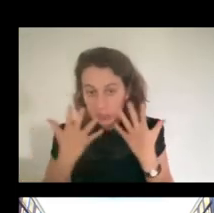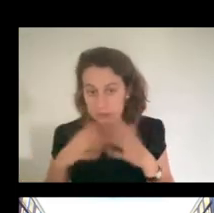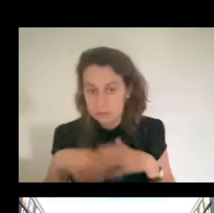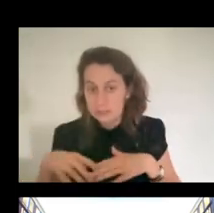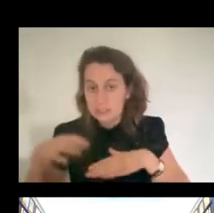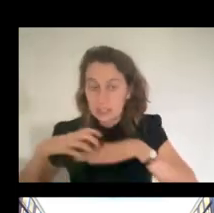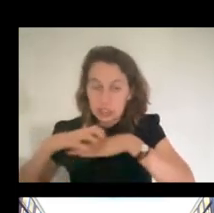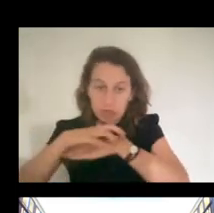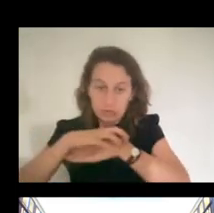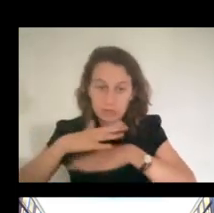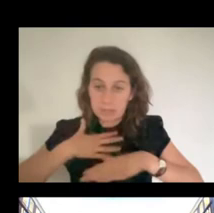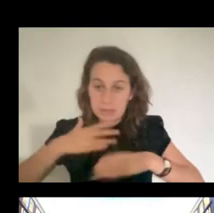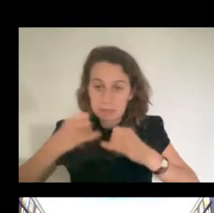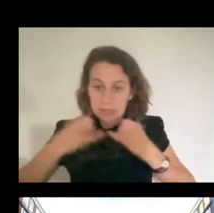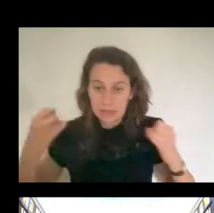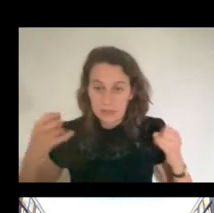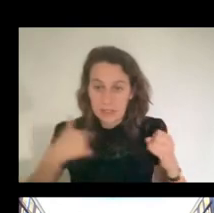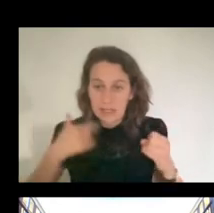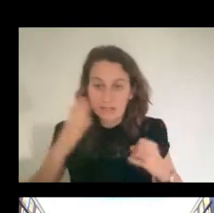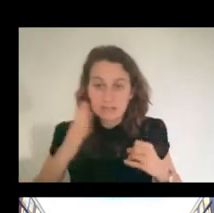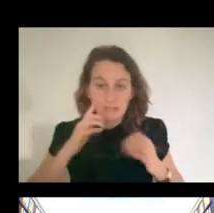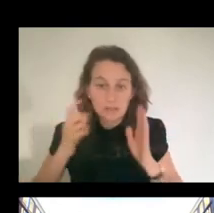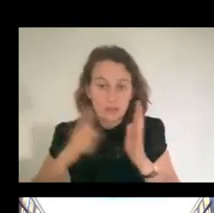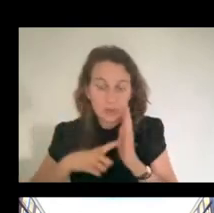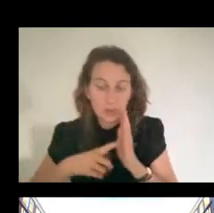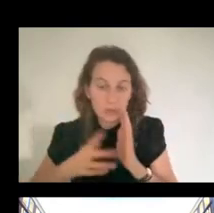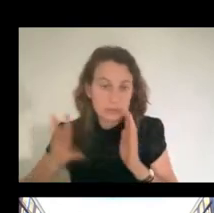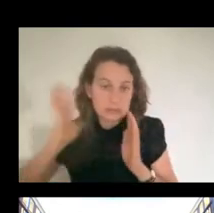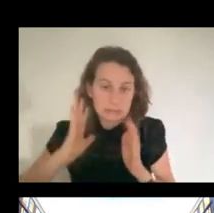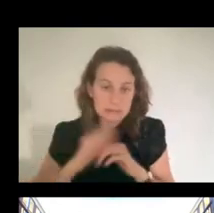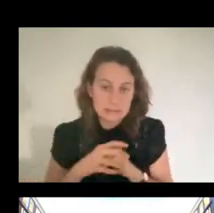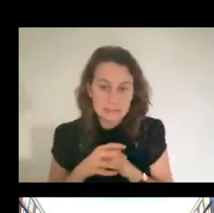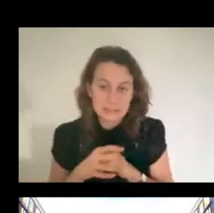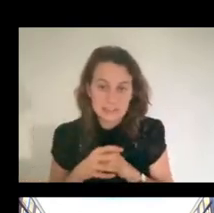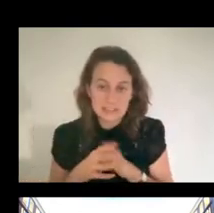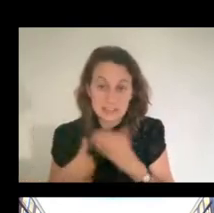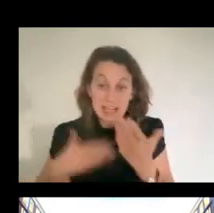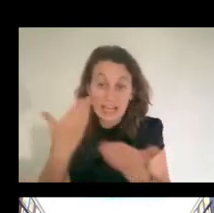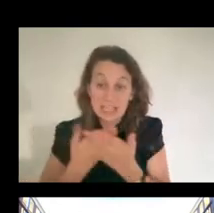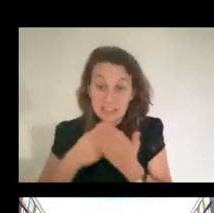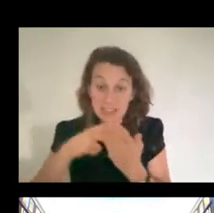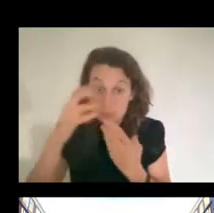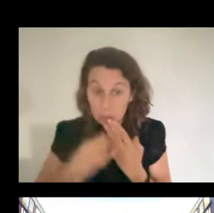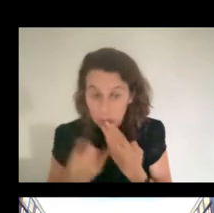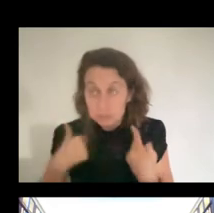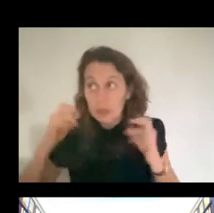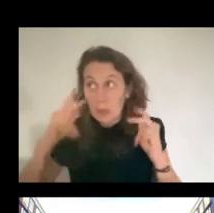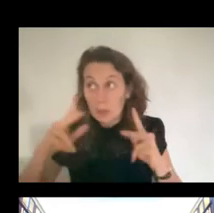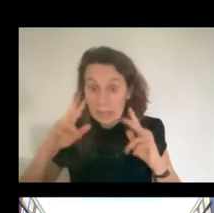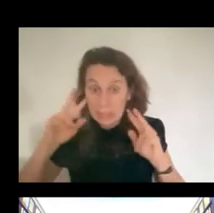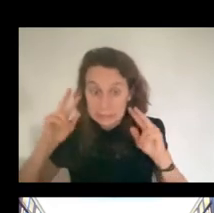grapevine in my backyard, I've never really taken a notice of them up until this project.